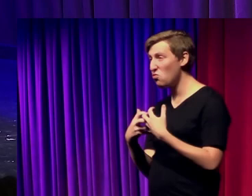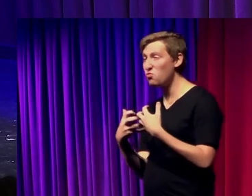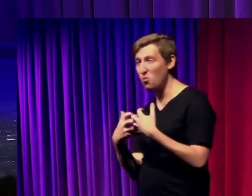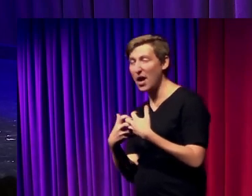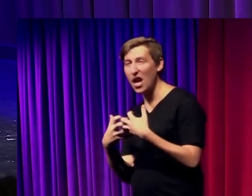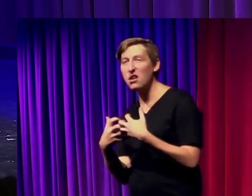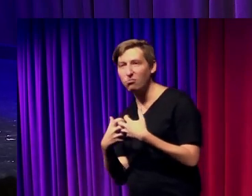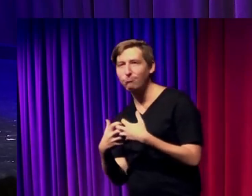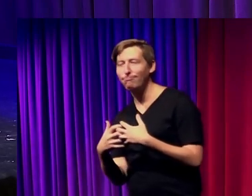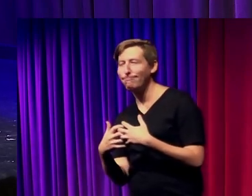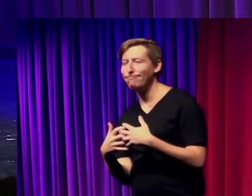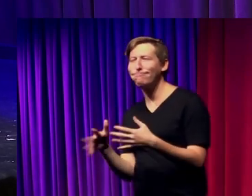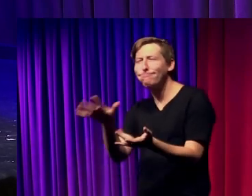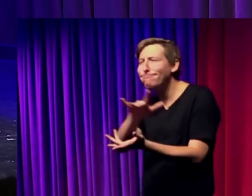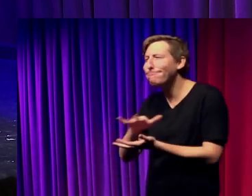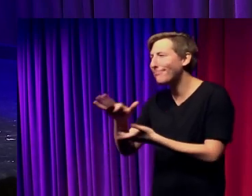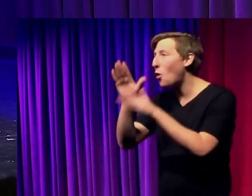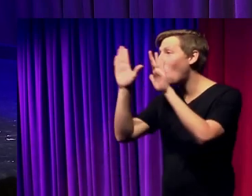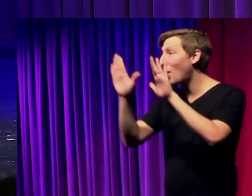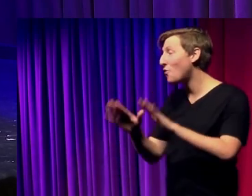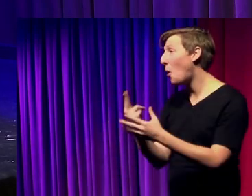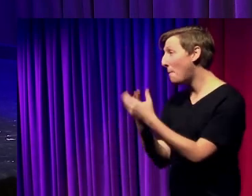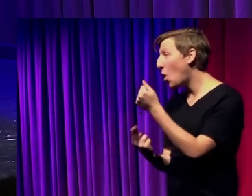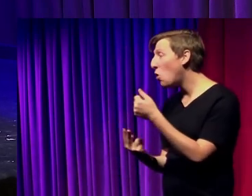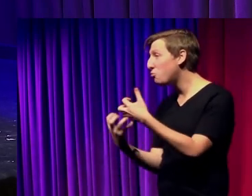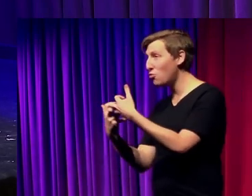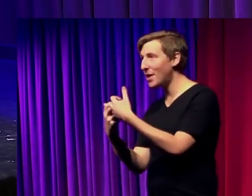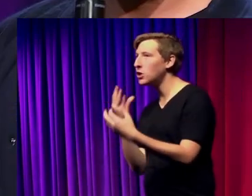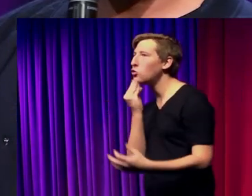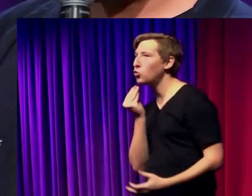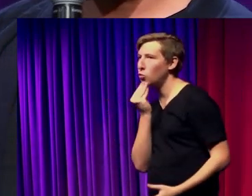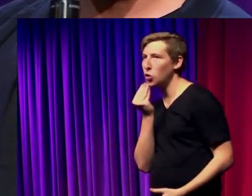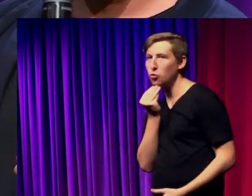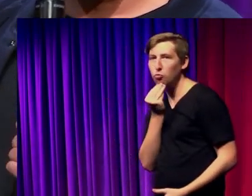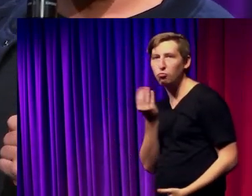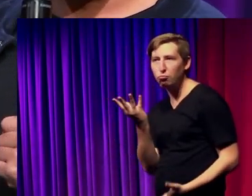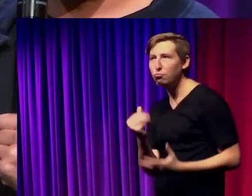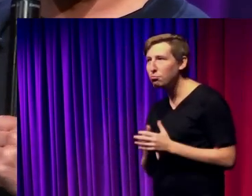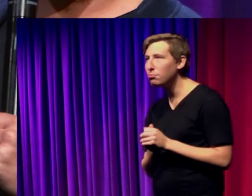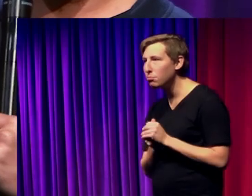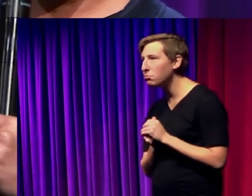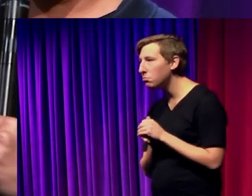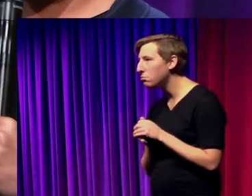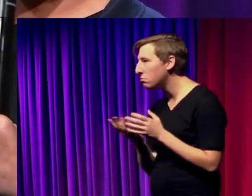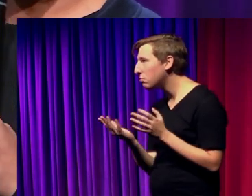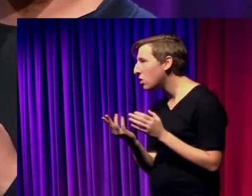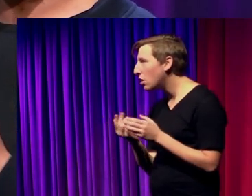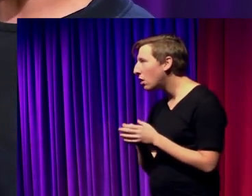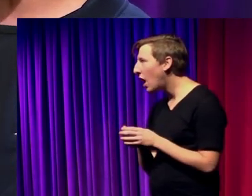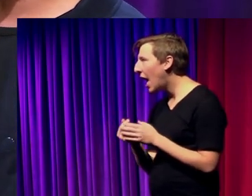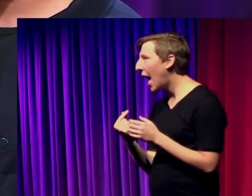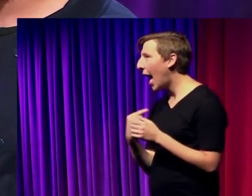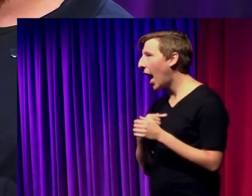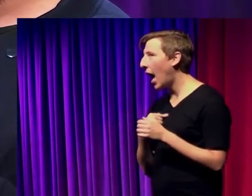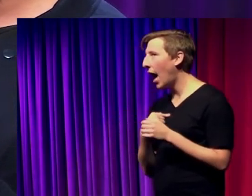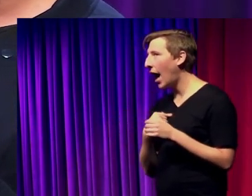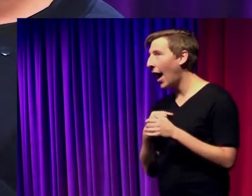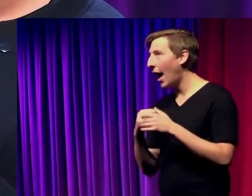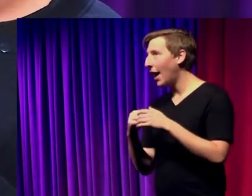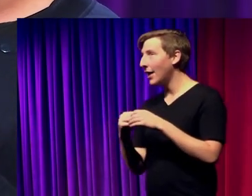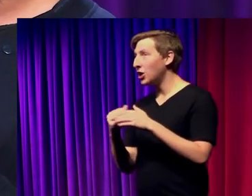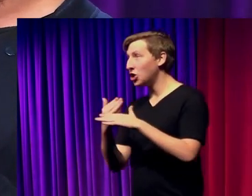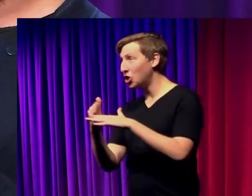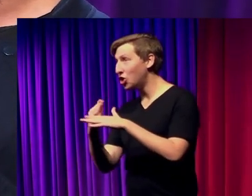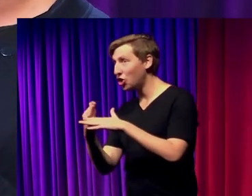We get along great. Both of my roommates are Jewish, and when I tell people that, they tend to get too excited about